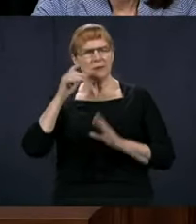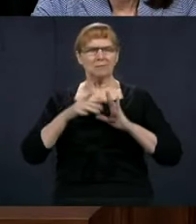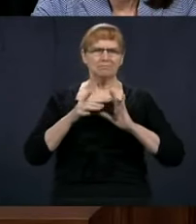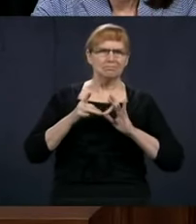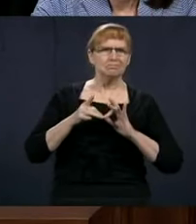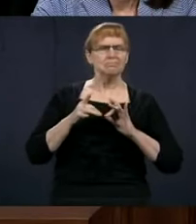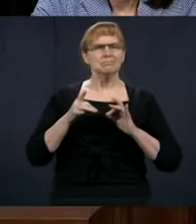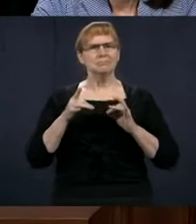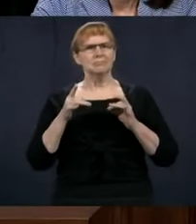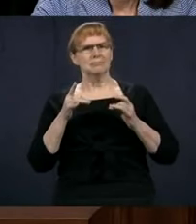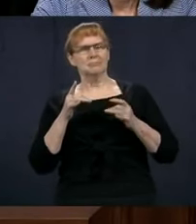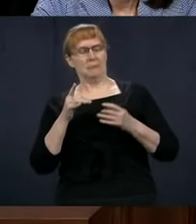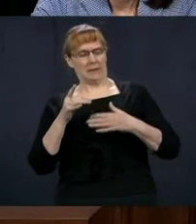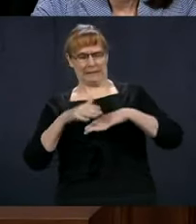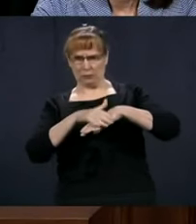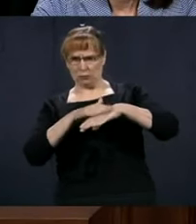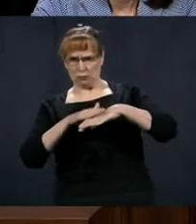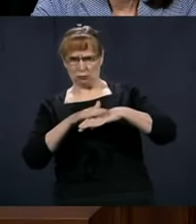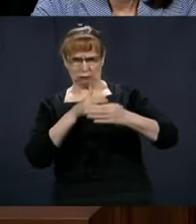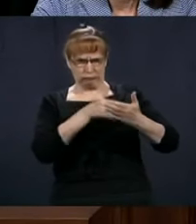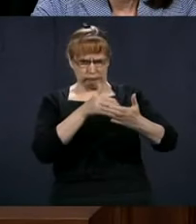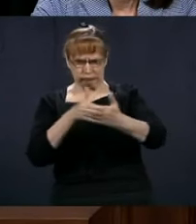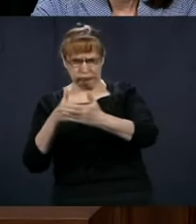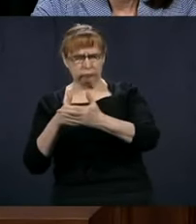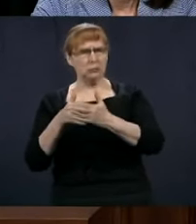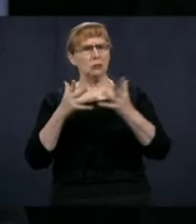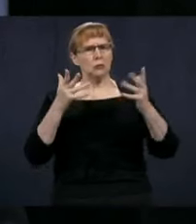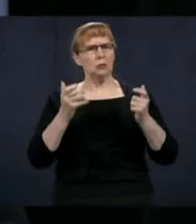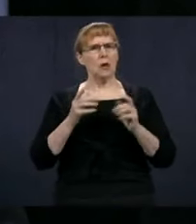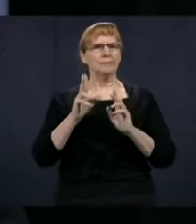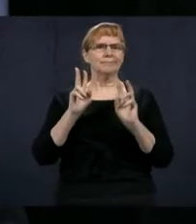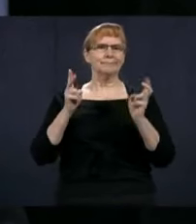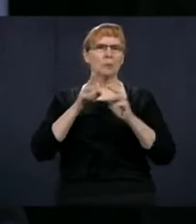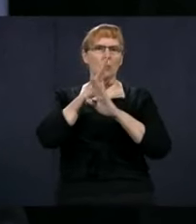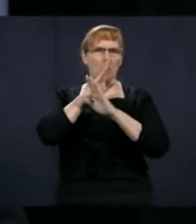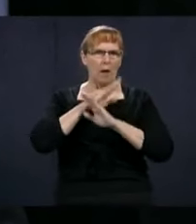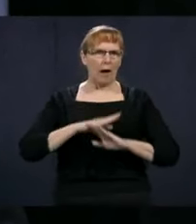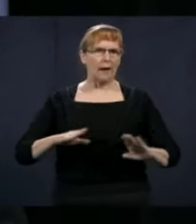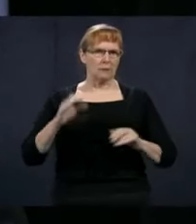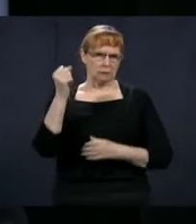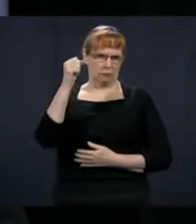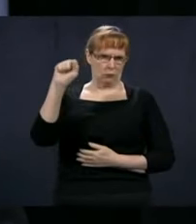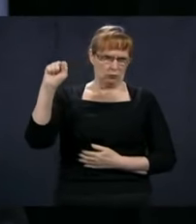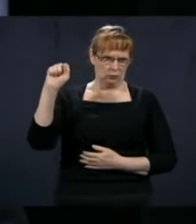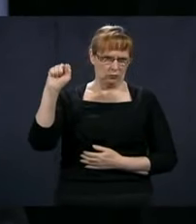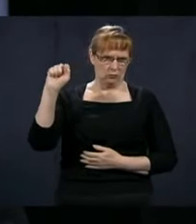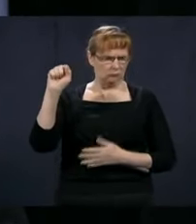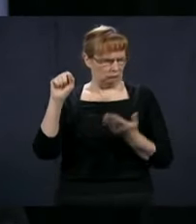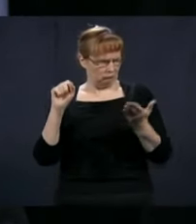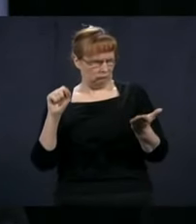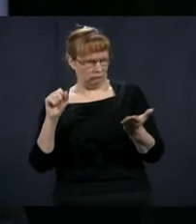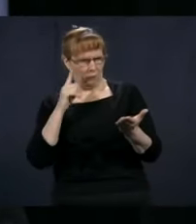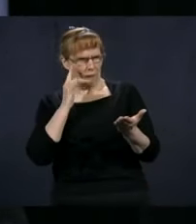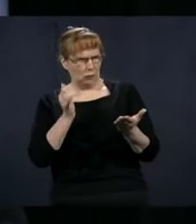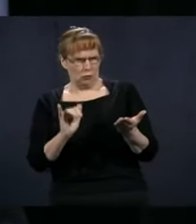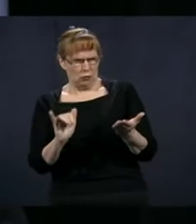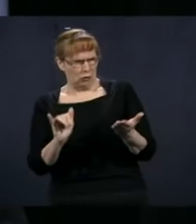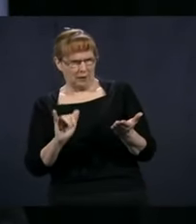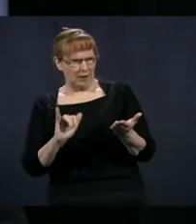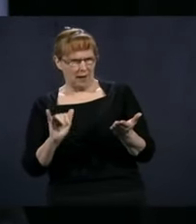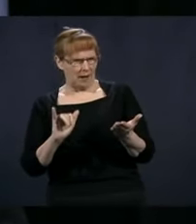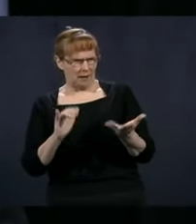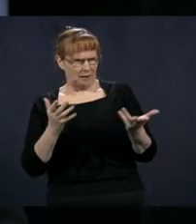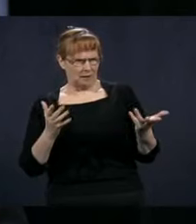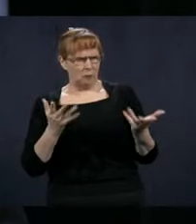Quebec, I guess it's definitely more a slogan for you. Please define what kind of tangible change you